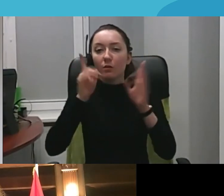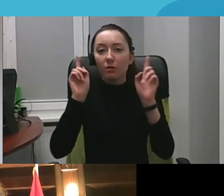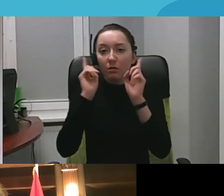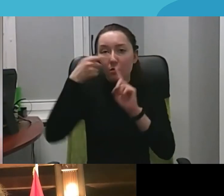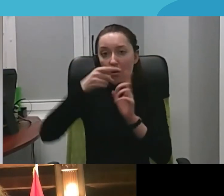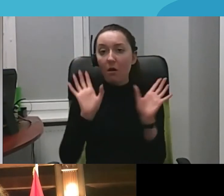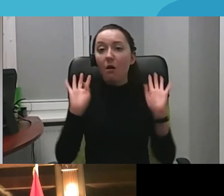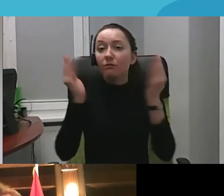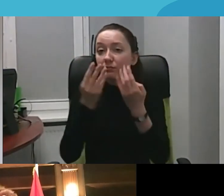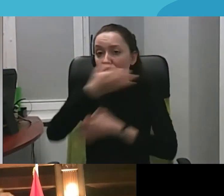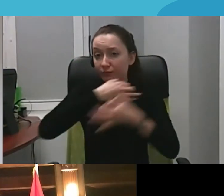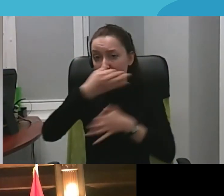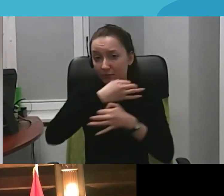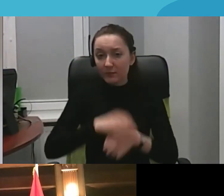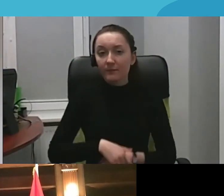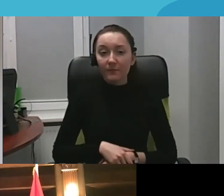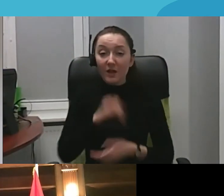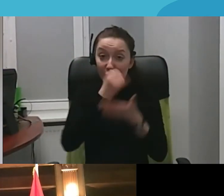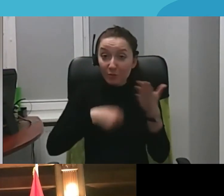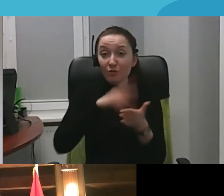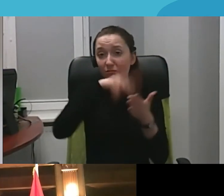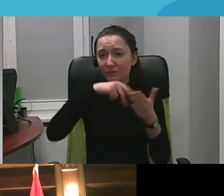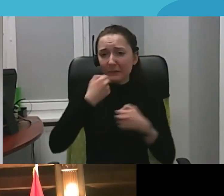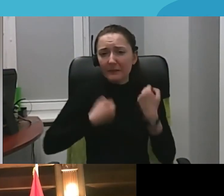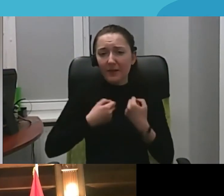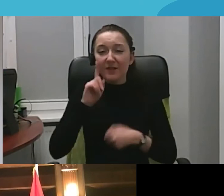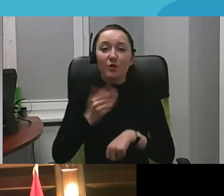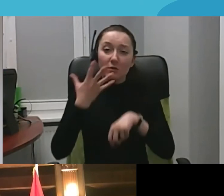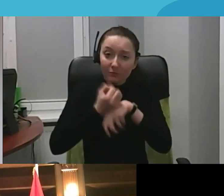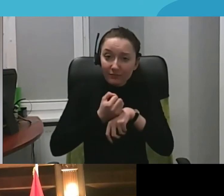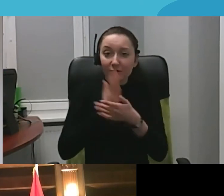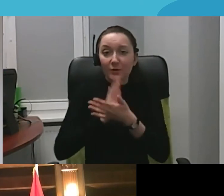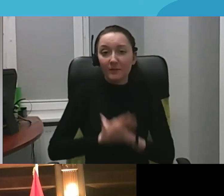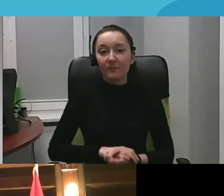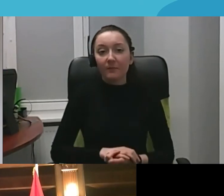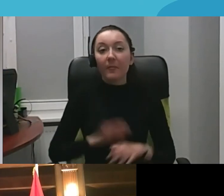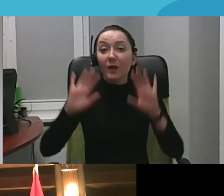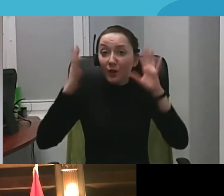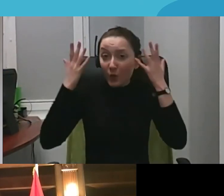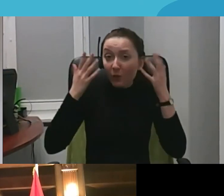aware that you've got other people who want to talk, so just give me a sign if I'm going too fast. Will do. Okay, thanks.